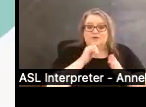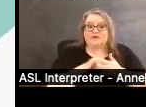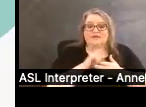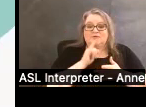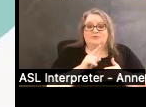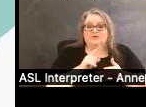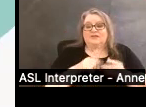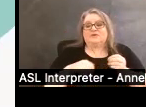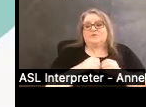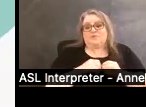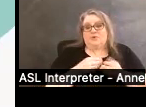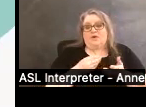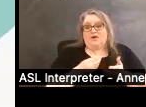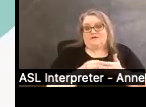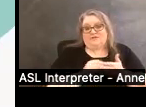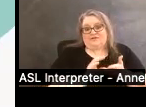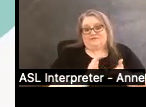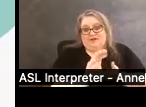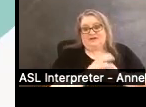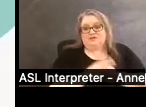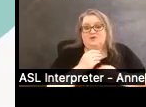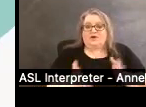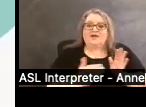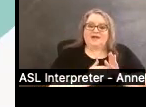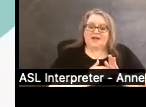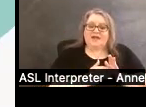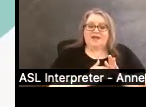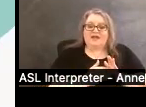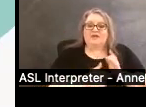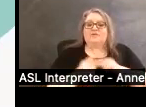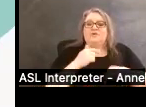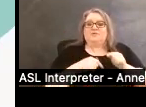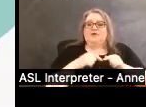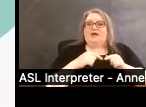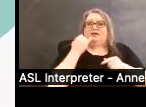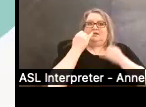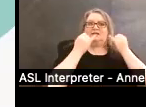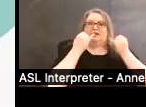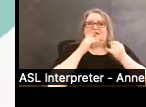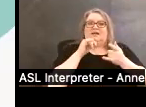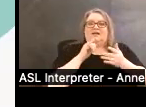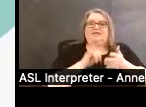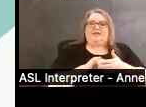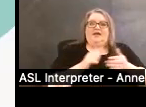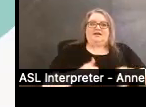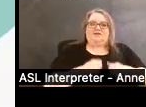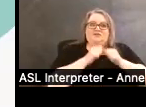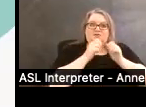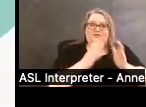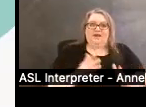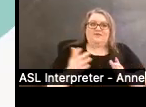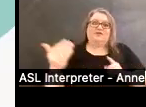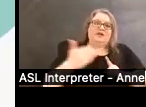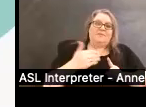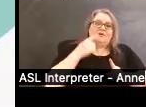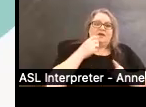accounted for more of the funding. And so again, it takes us back to this notion that a survivor returning for funding multiple times